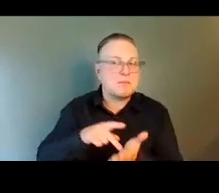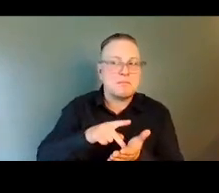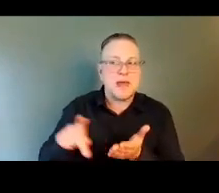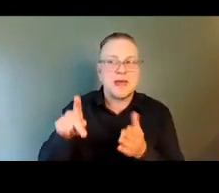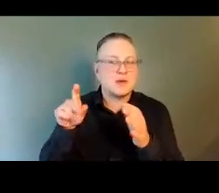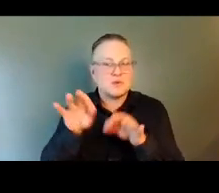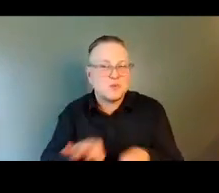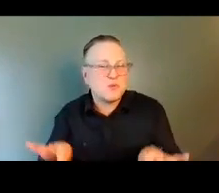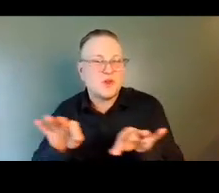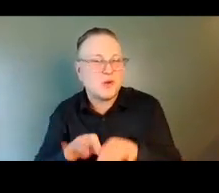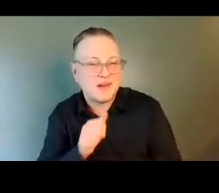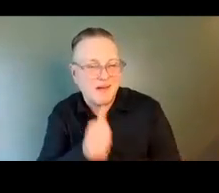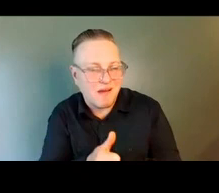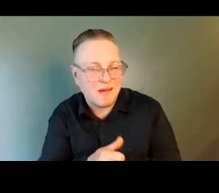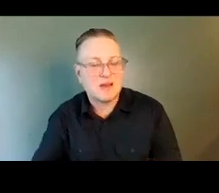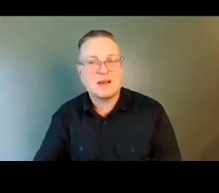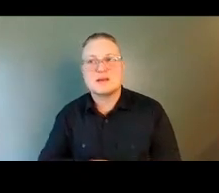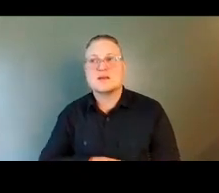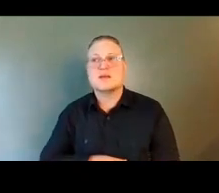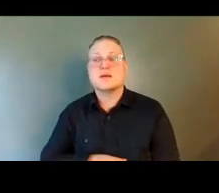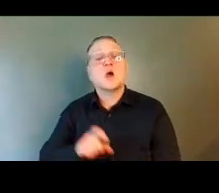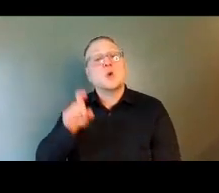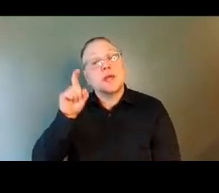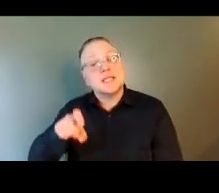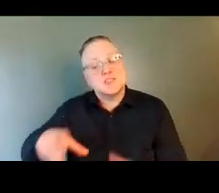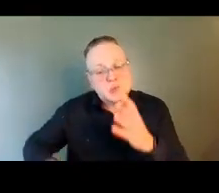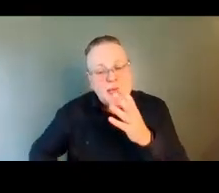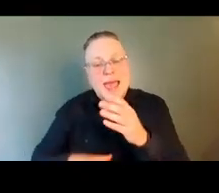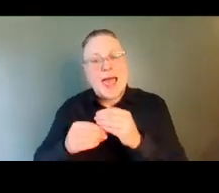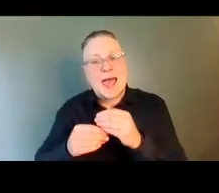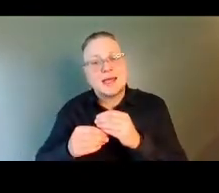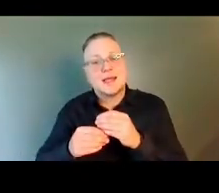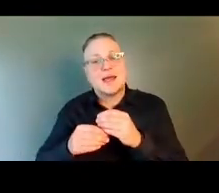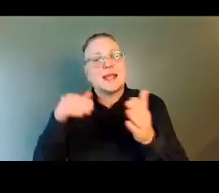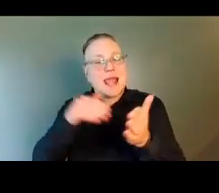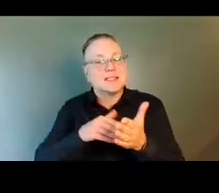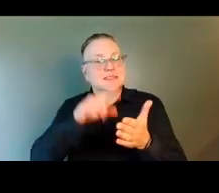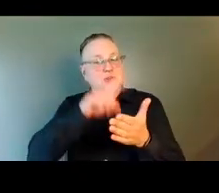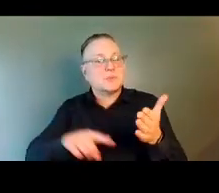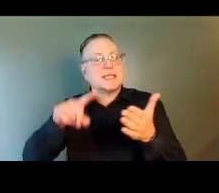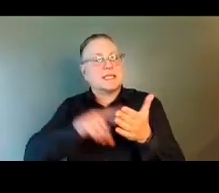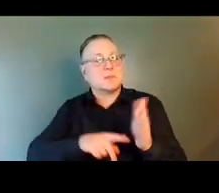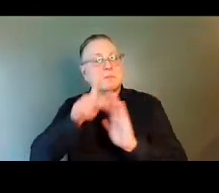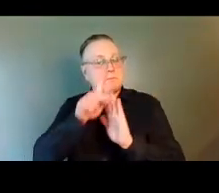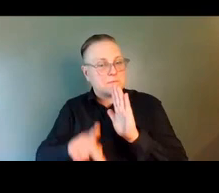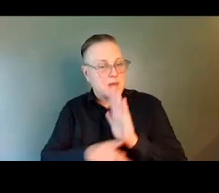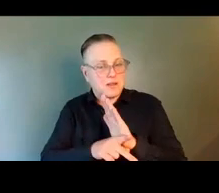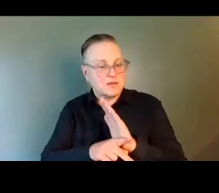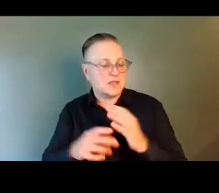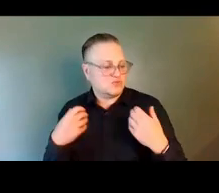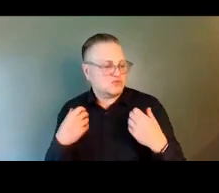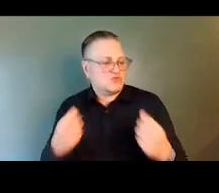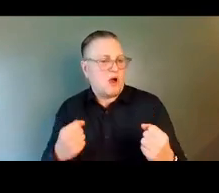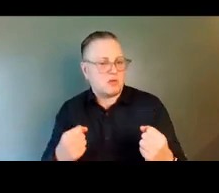from anti-discrimination policy into a more of affirmative action policy. We need to